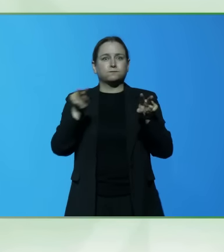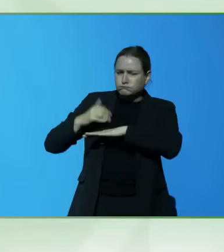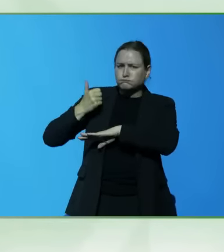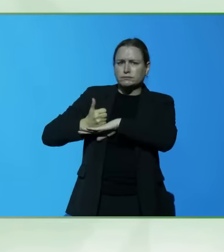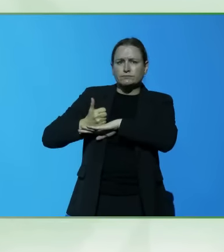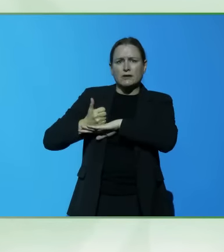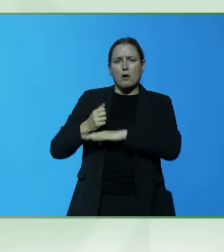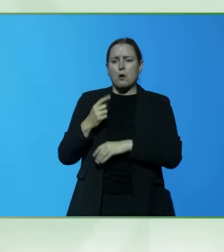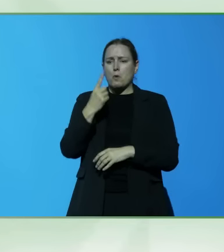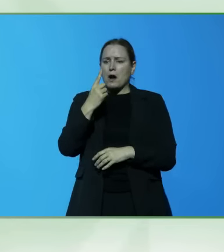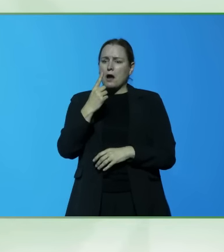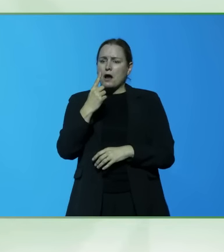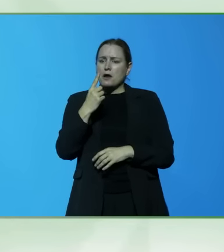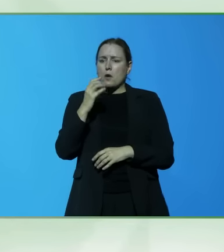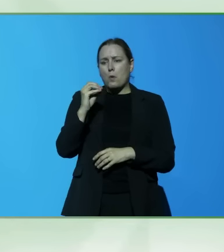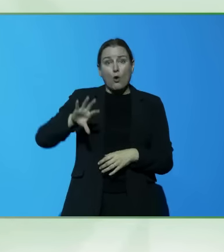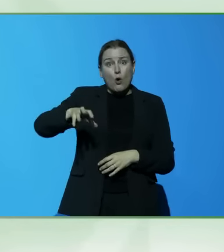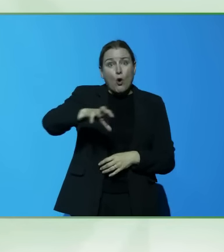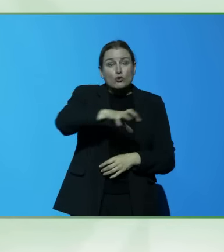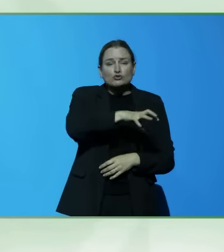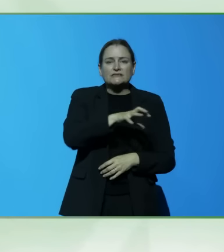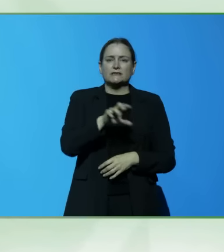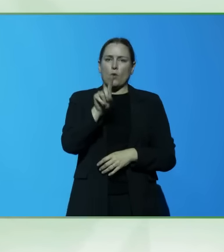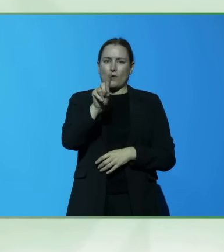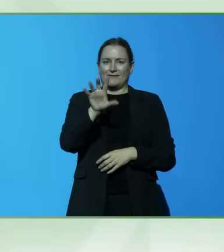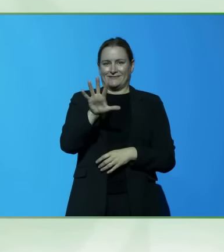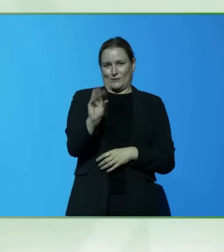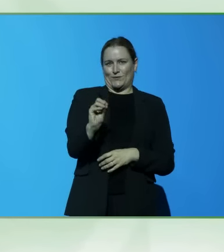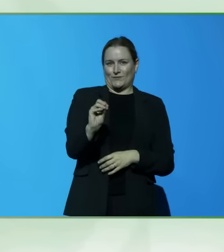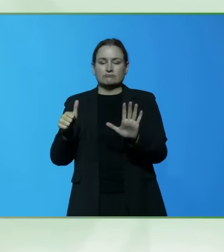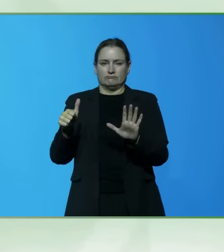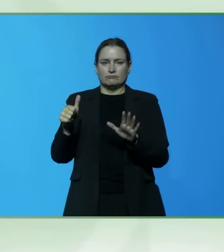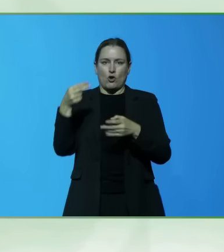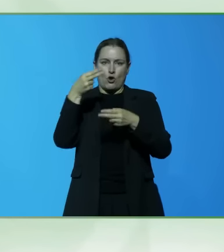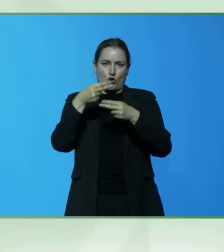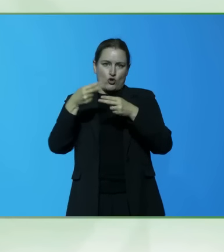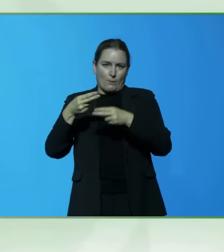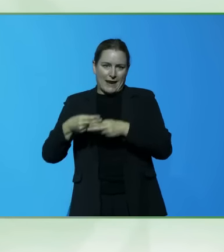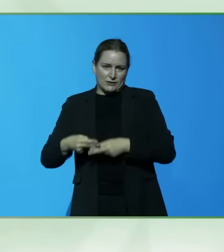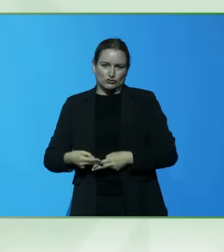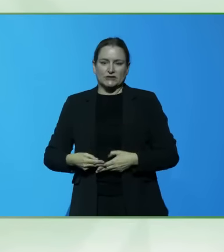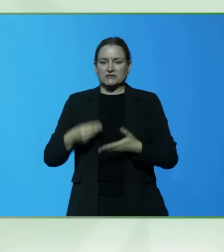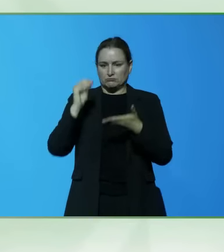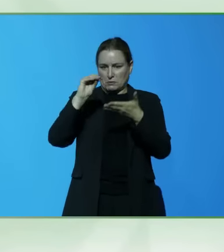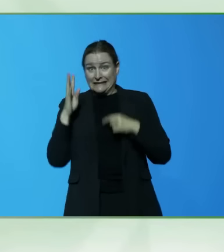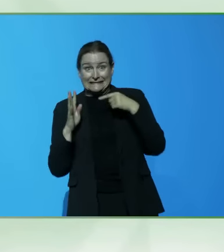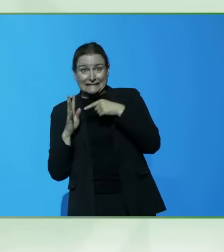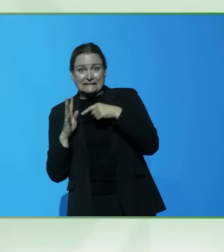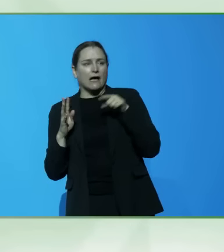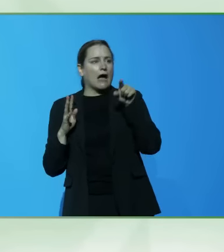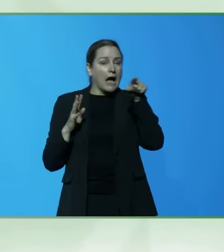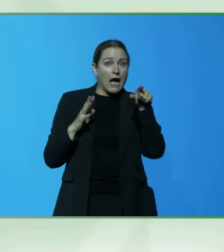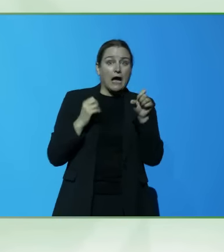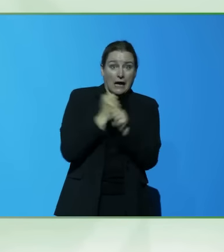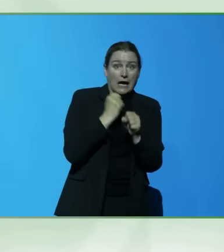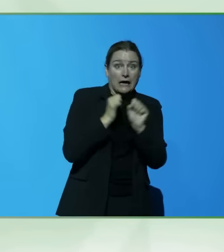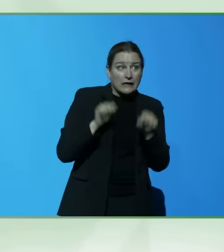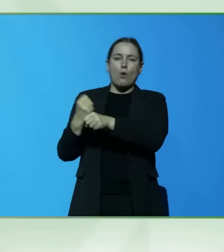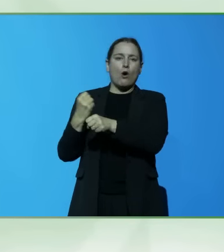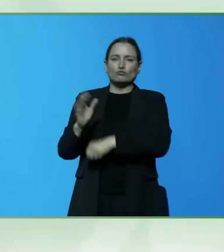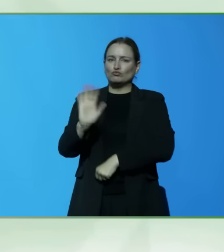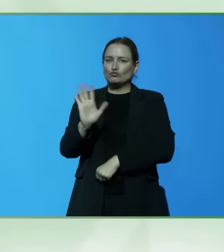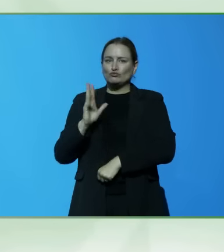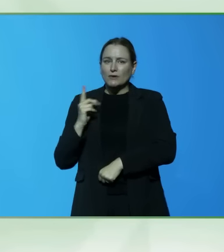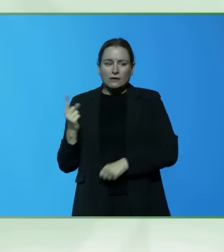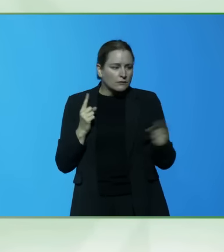an important solutions, have research circle, we with people like you, encourage them to